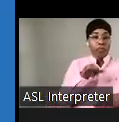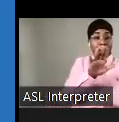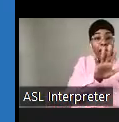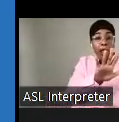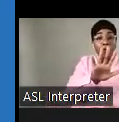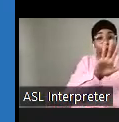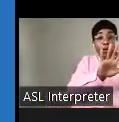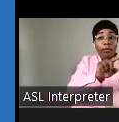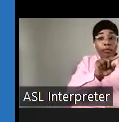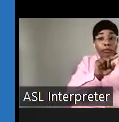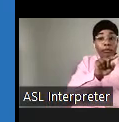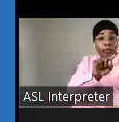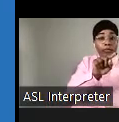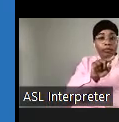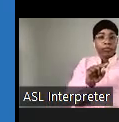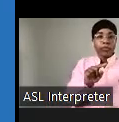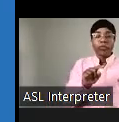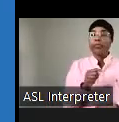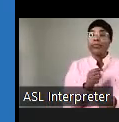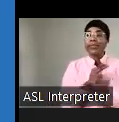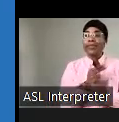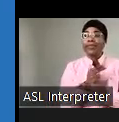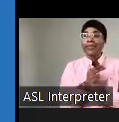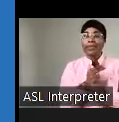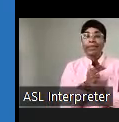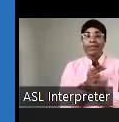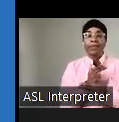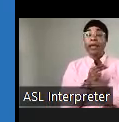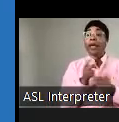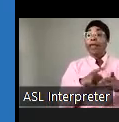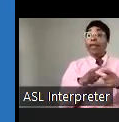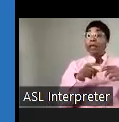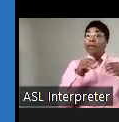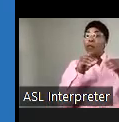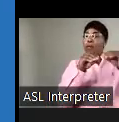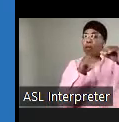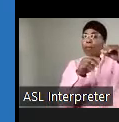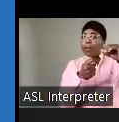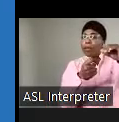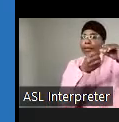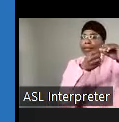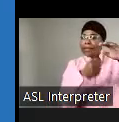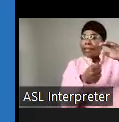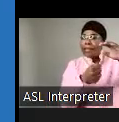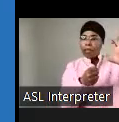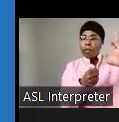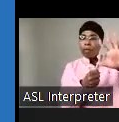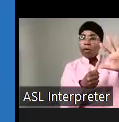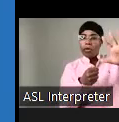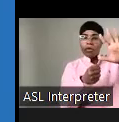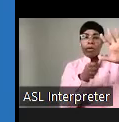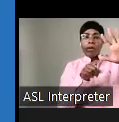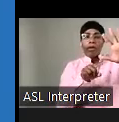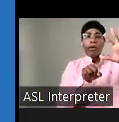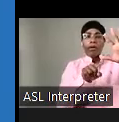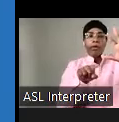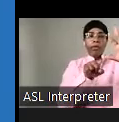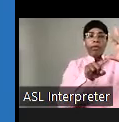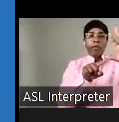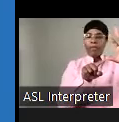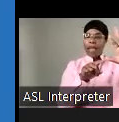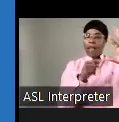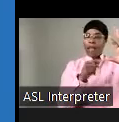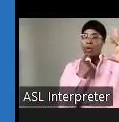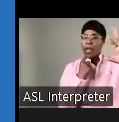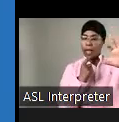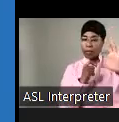project. But we moved into this conglomerate right there that had just an overabundance